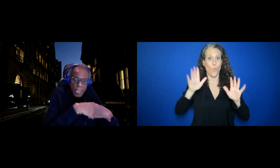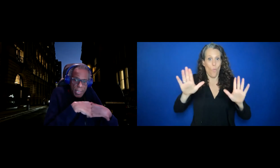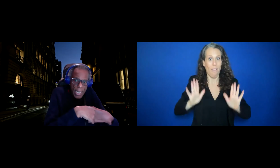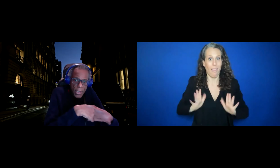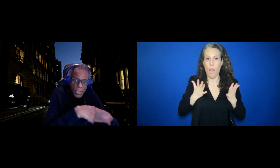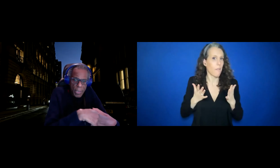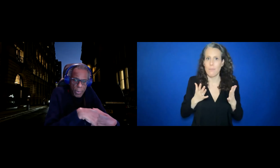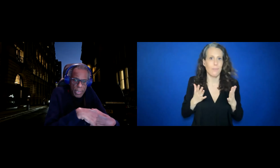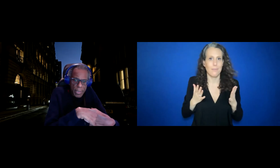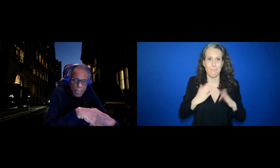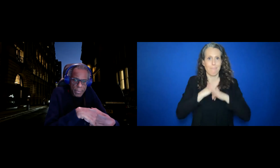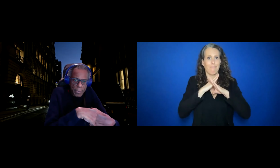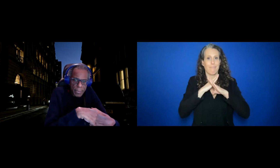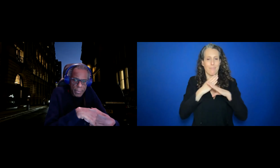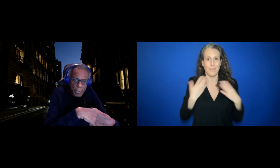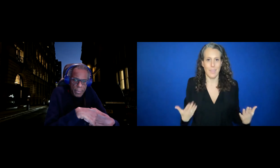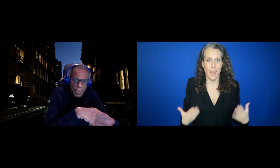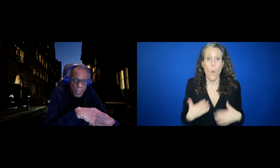structures to sustain those inequalities.